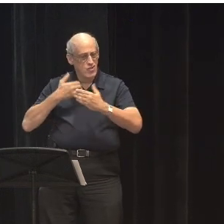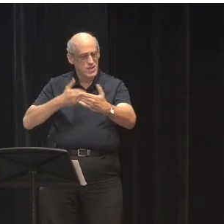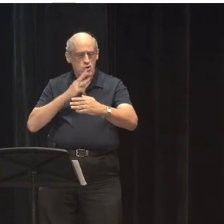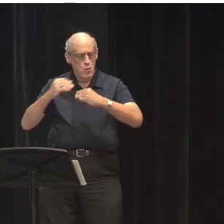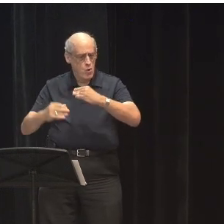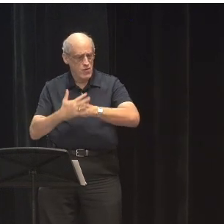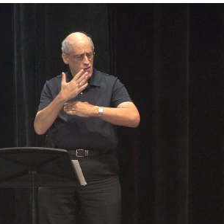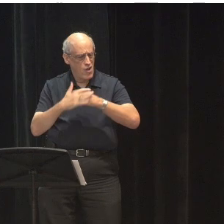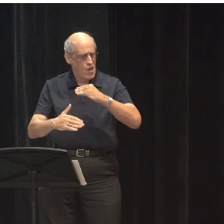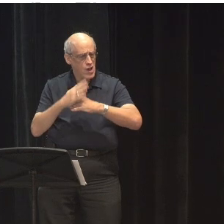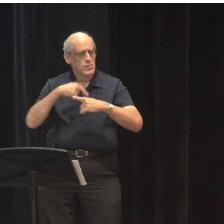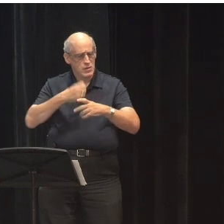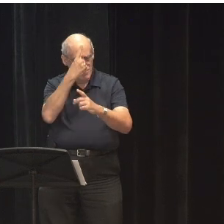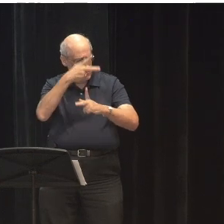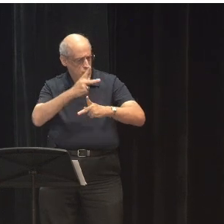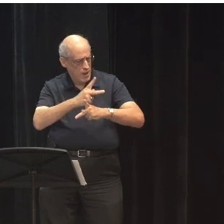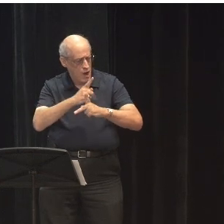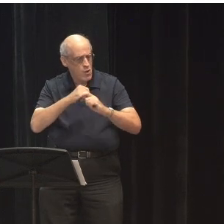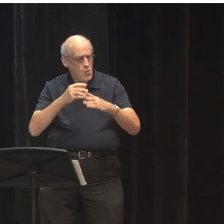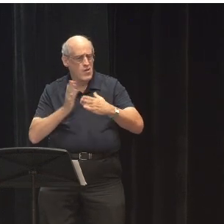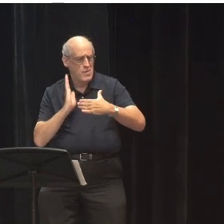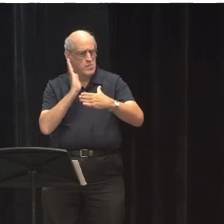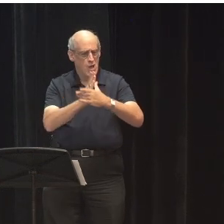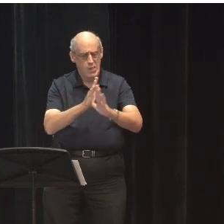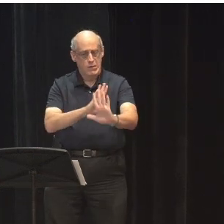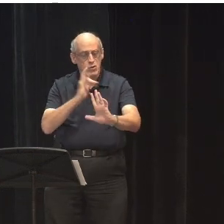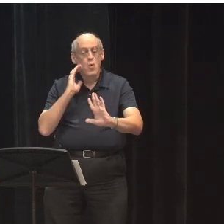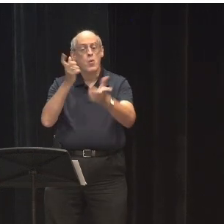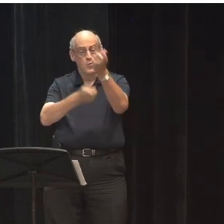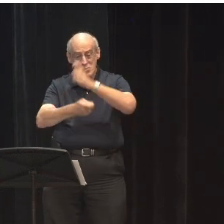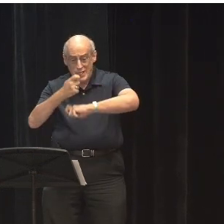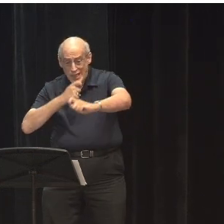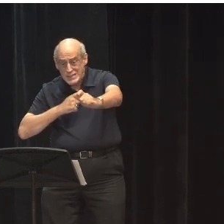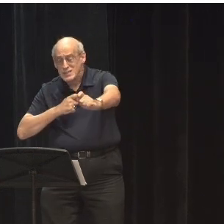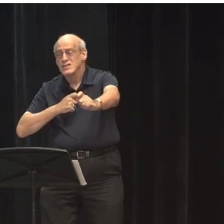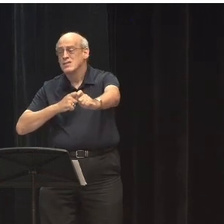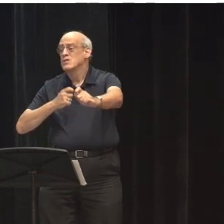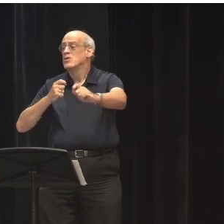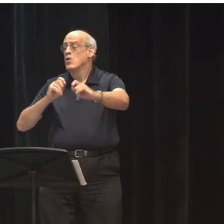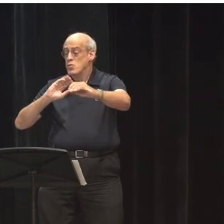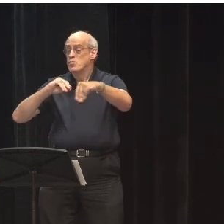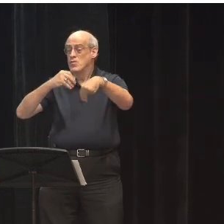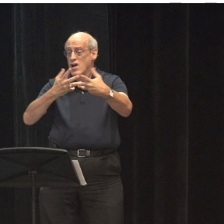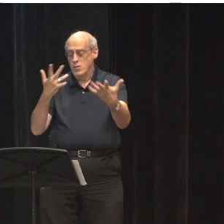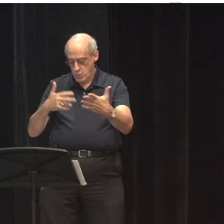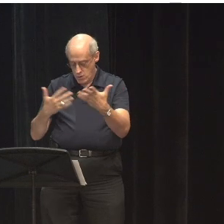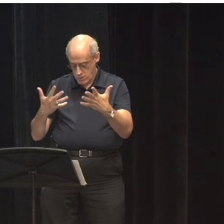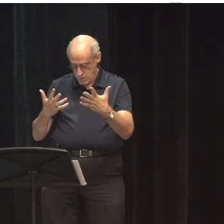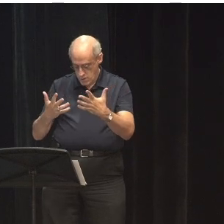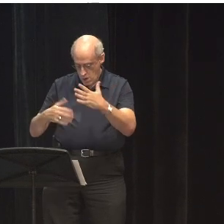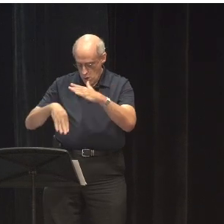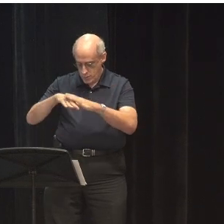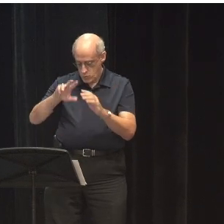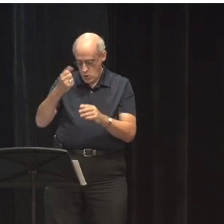waterfront and along the Hudson River and will be disturbed. So when it is replaced, the objective is to provide about 1,200 linear feet or